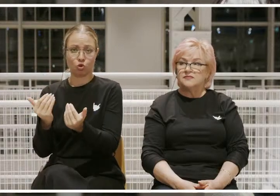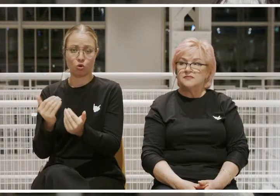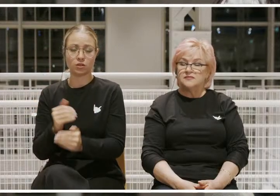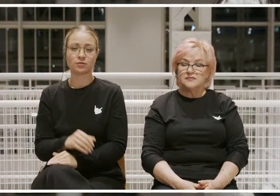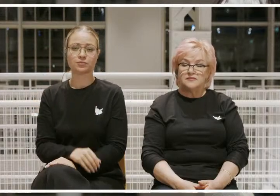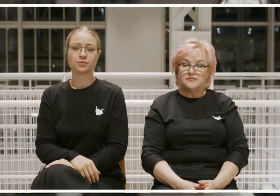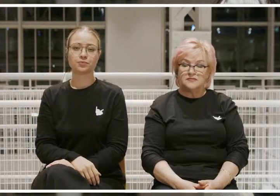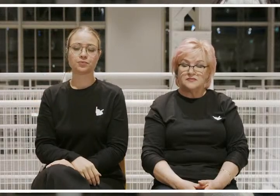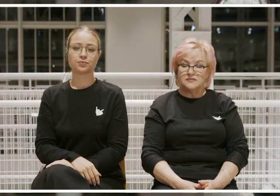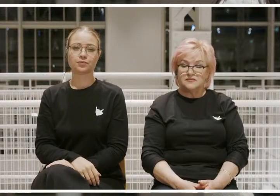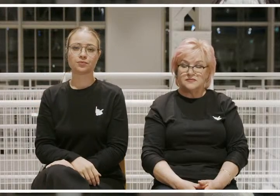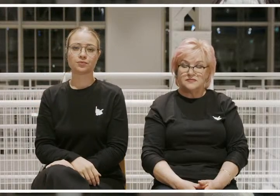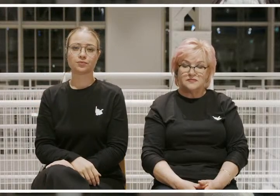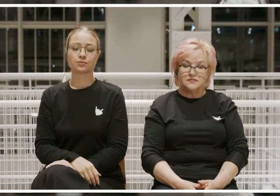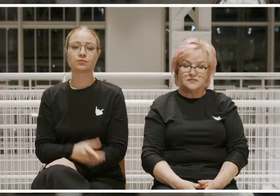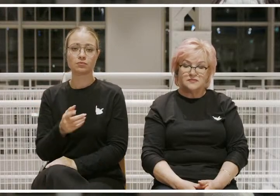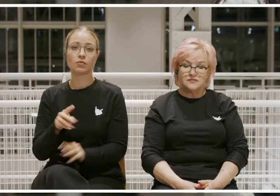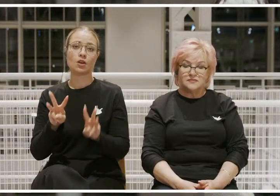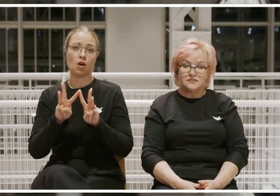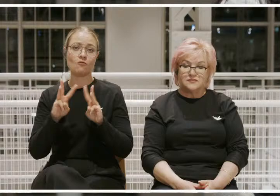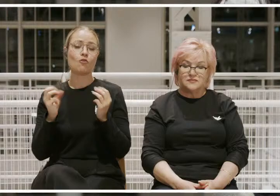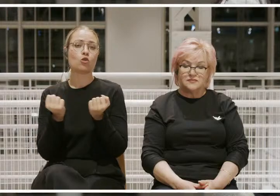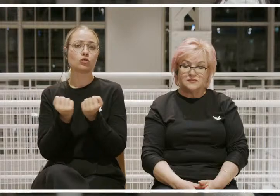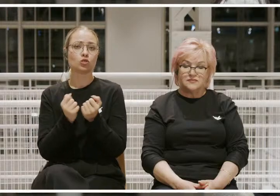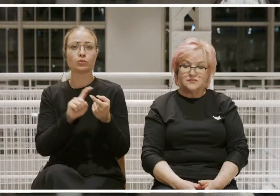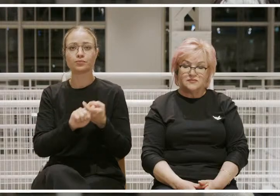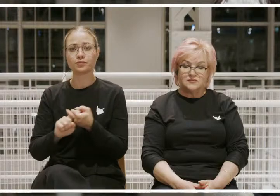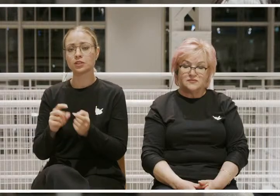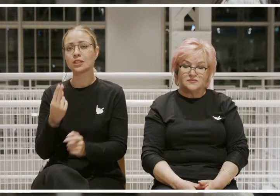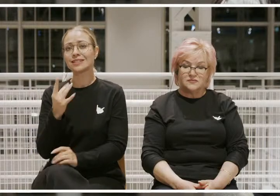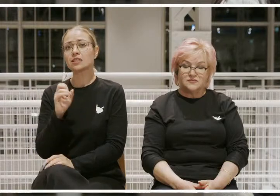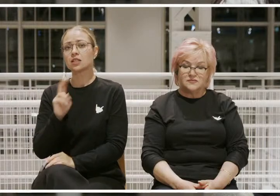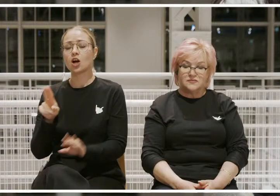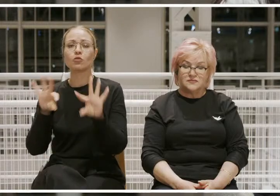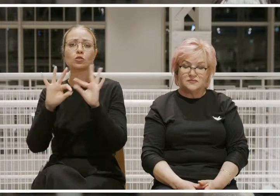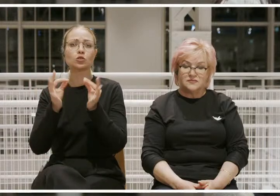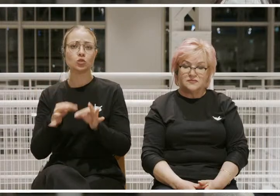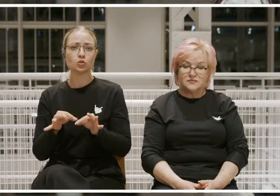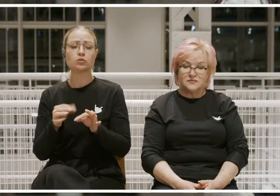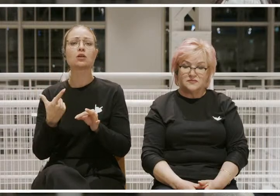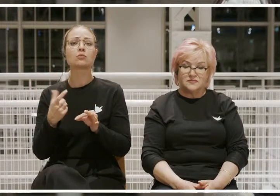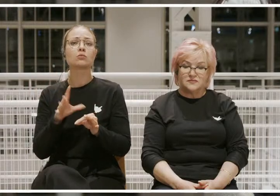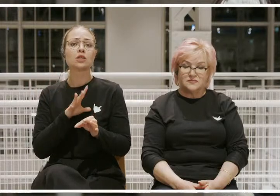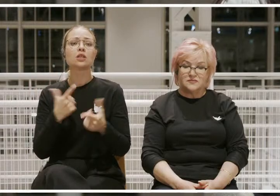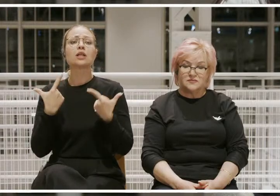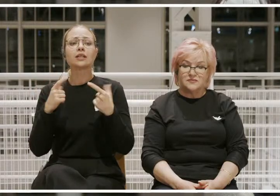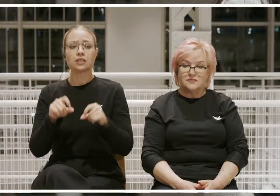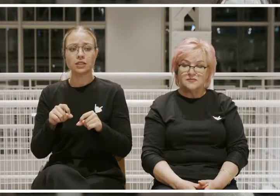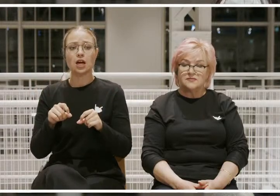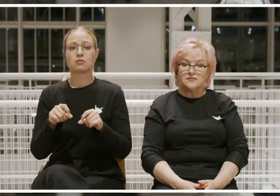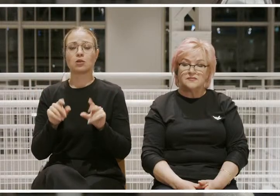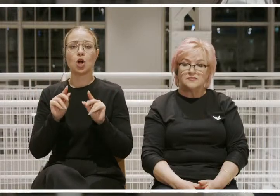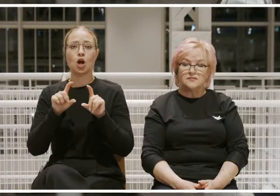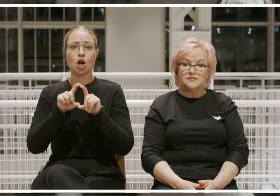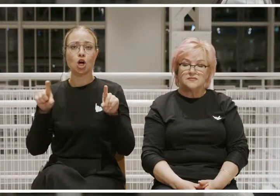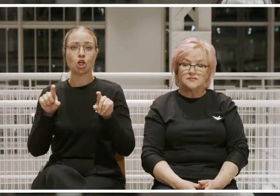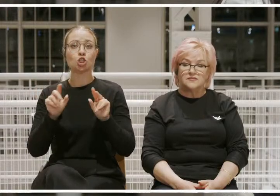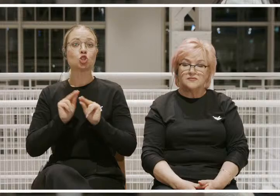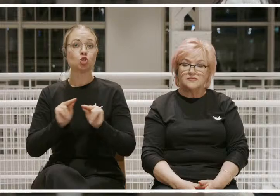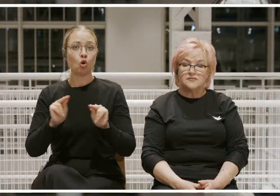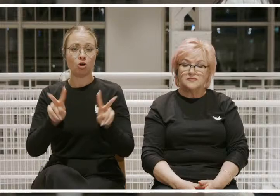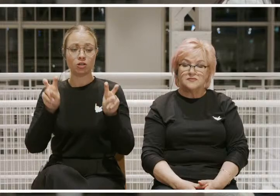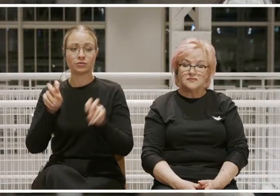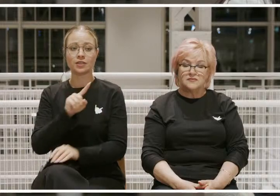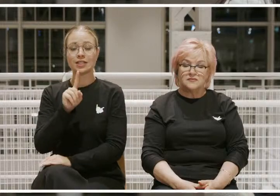were held at the Zip Zap Circus School installation in the Museum Gazhane within the scope of the 17th